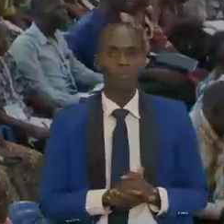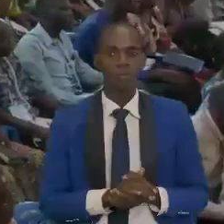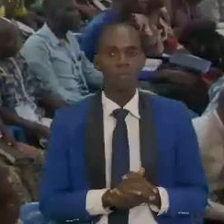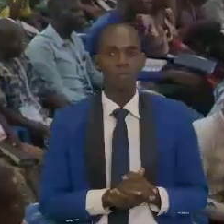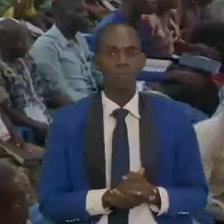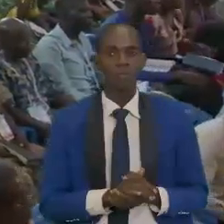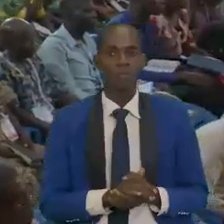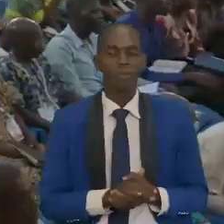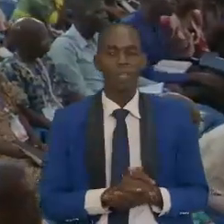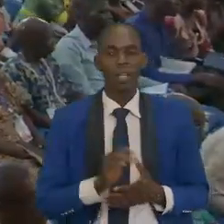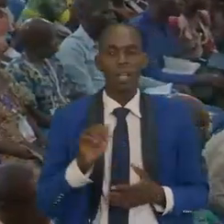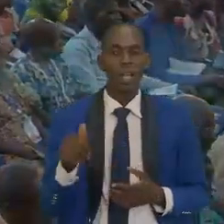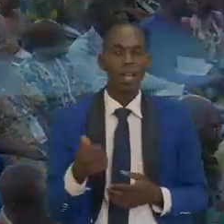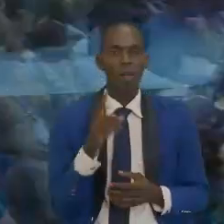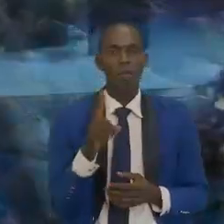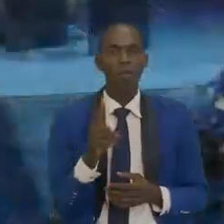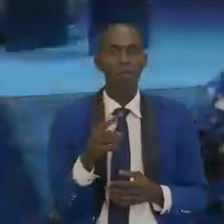For whosoever has,